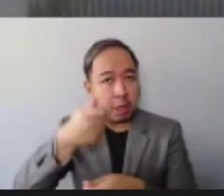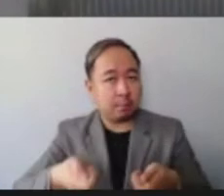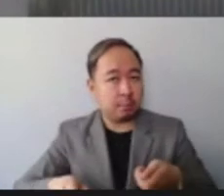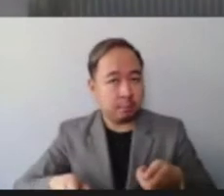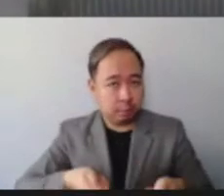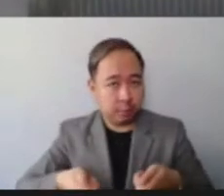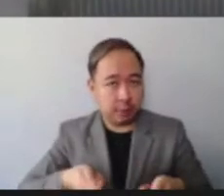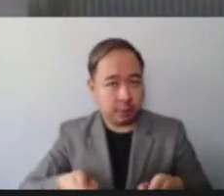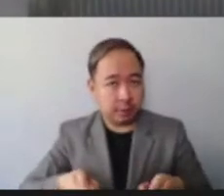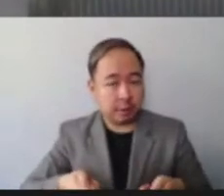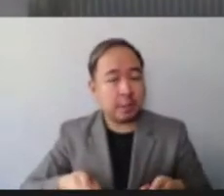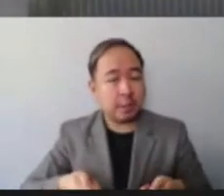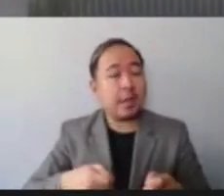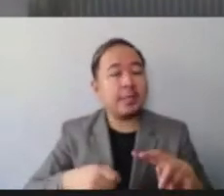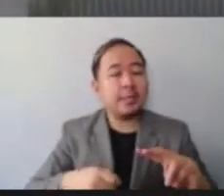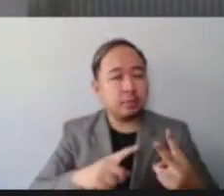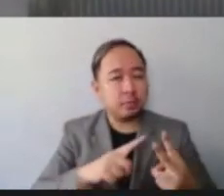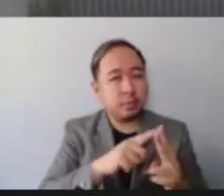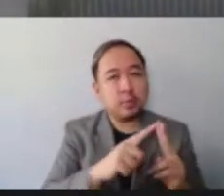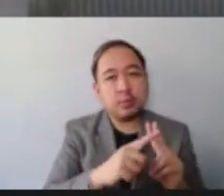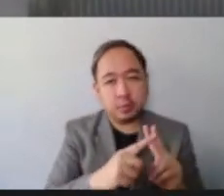the senior official segment